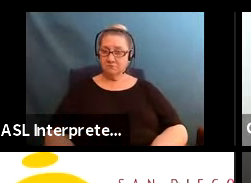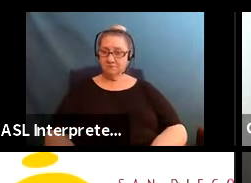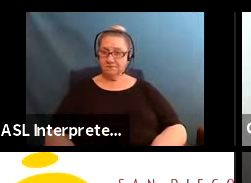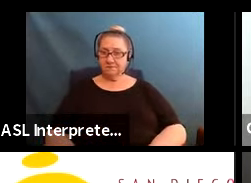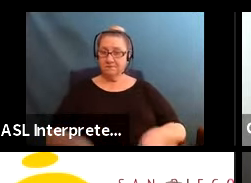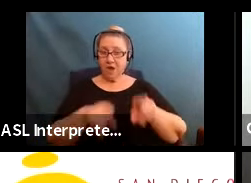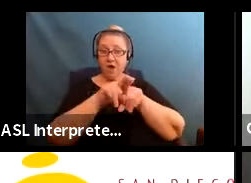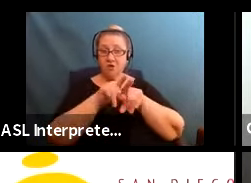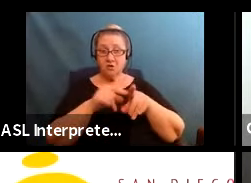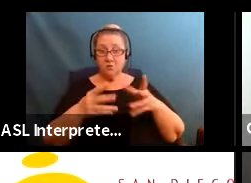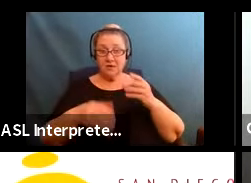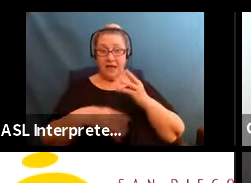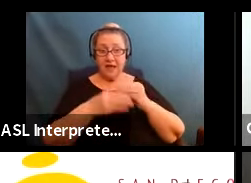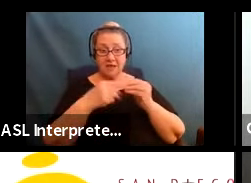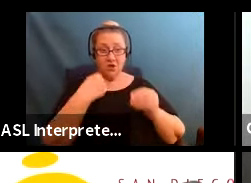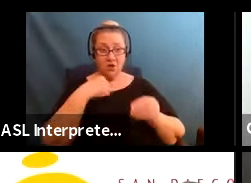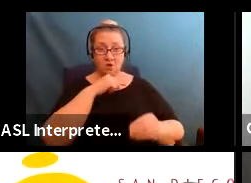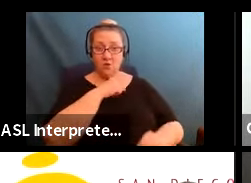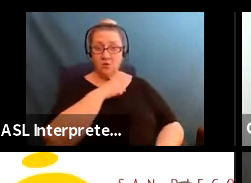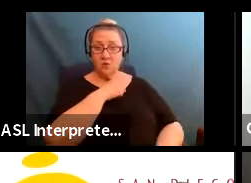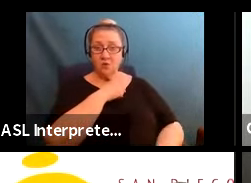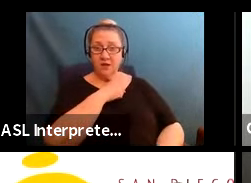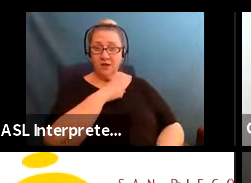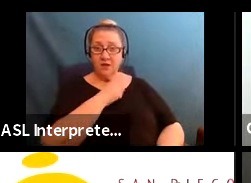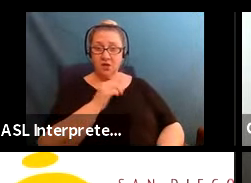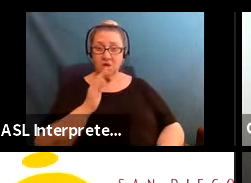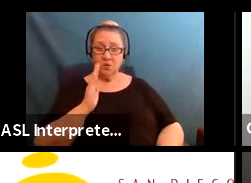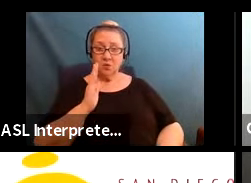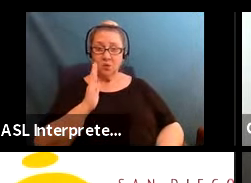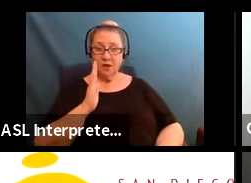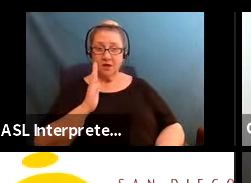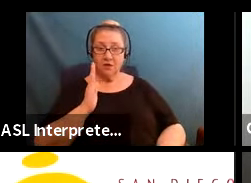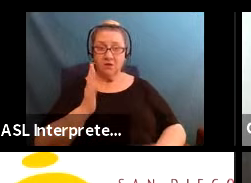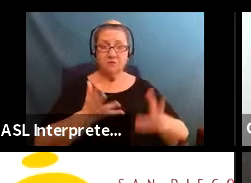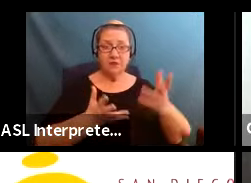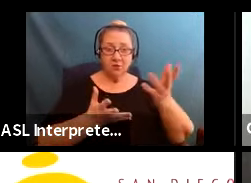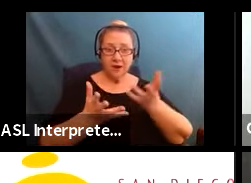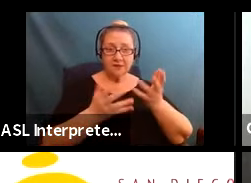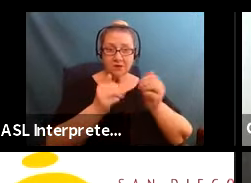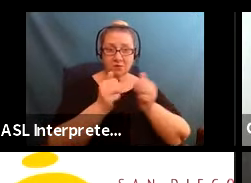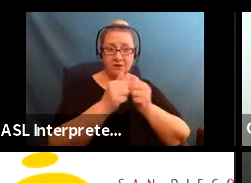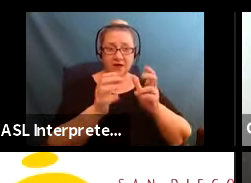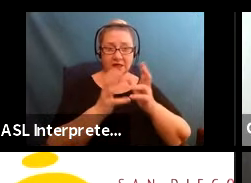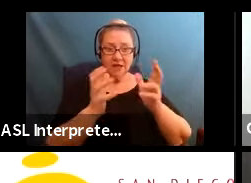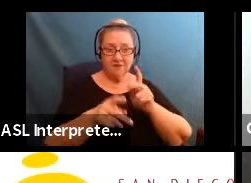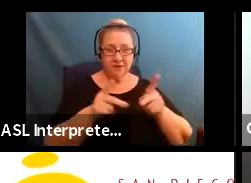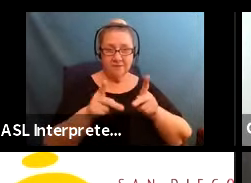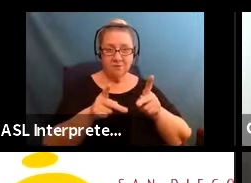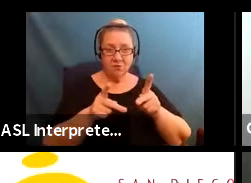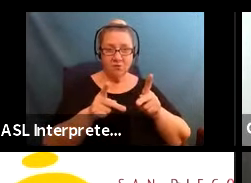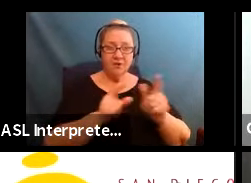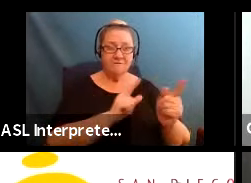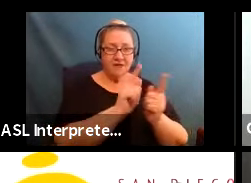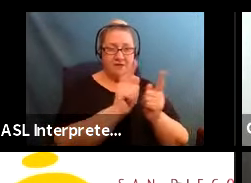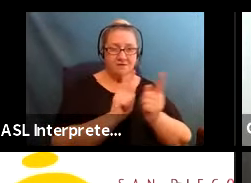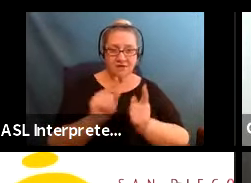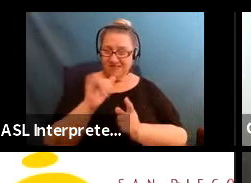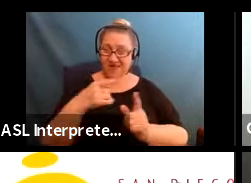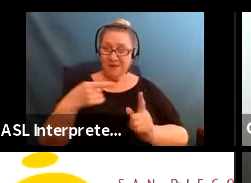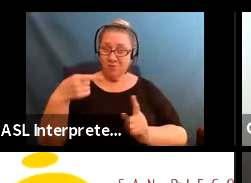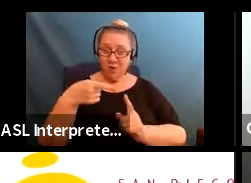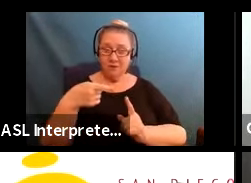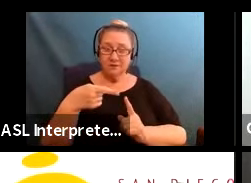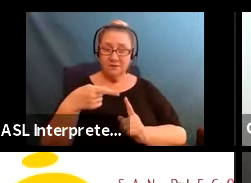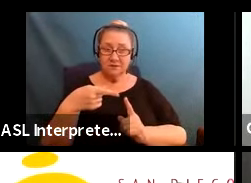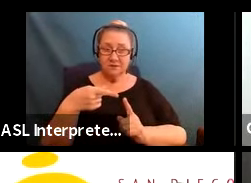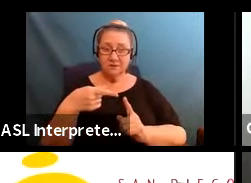don't want to be, we're going to be interacting with a lot of people on the ground. So I think that point is also